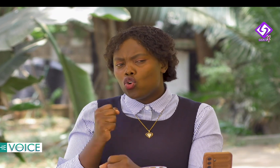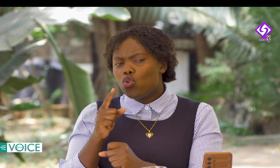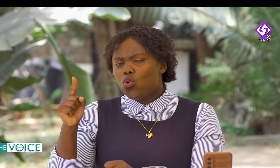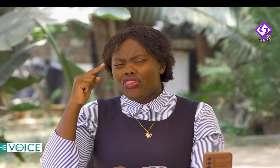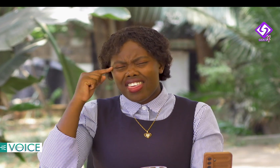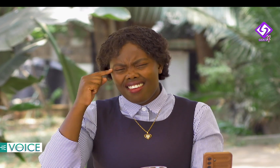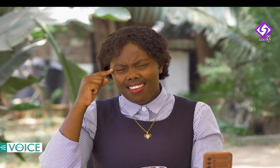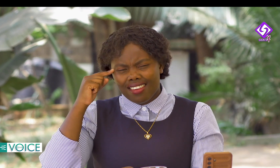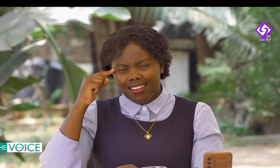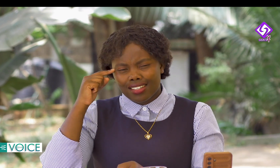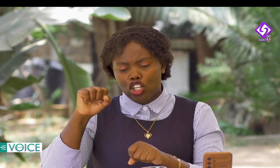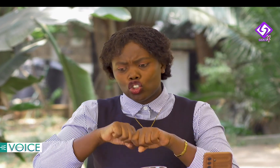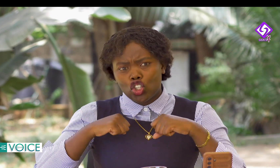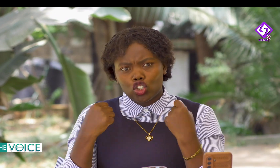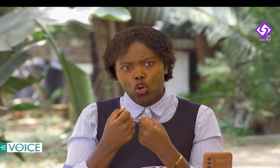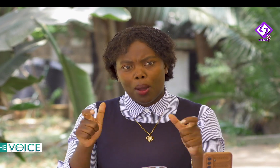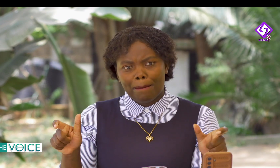Also,